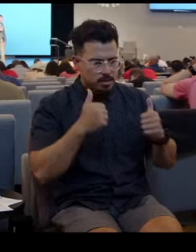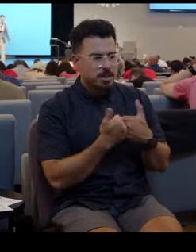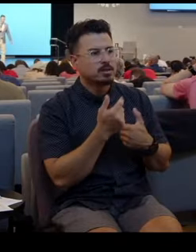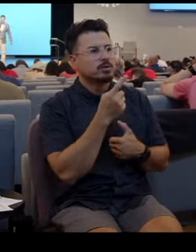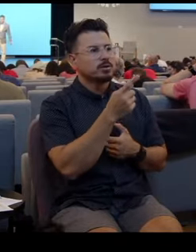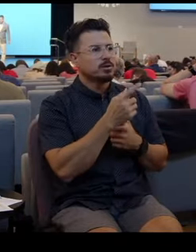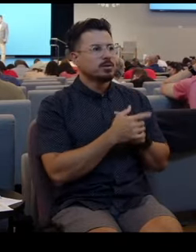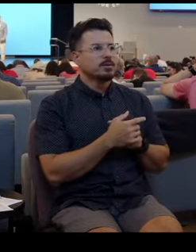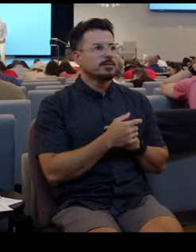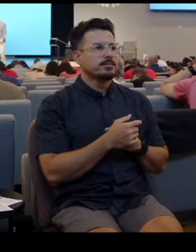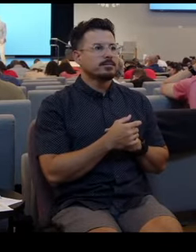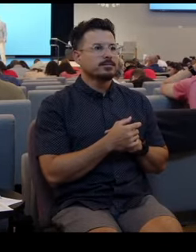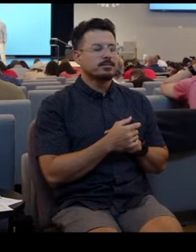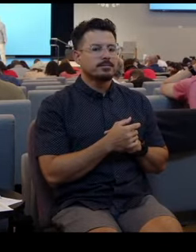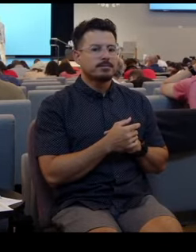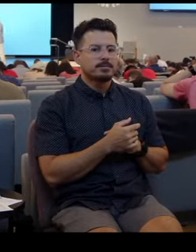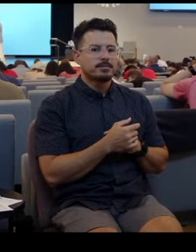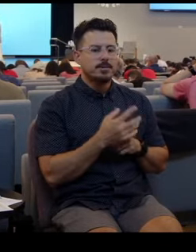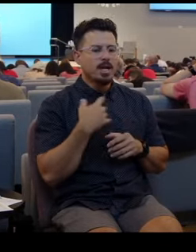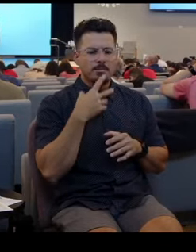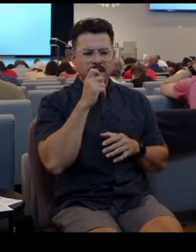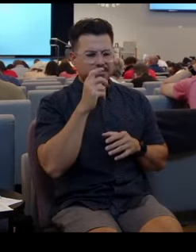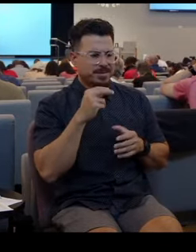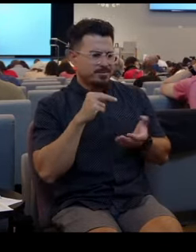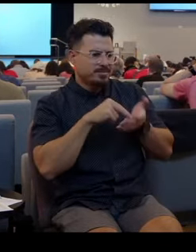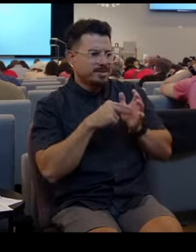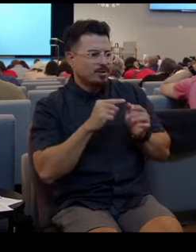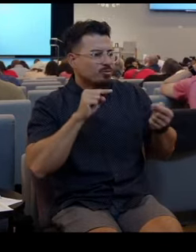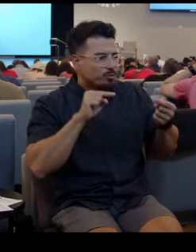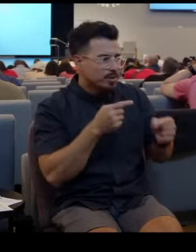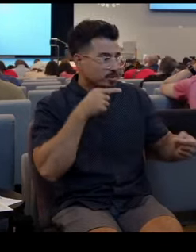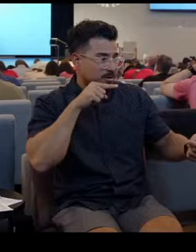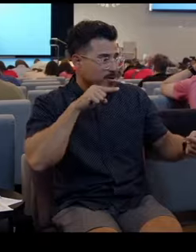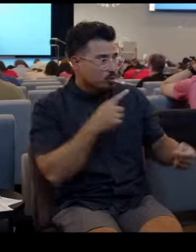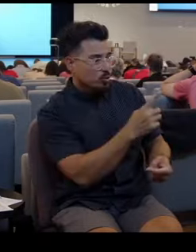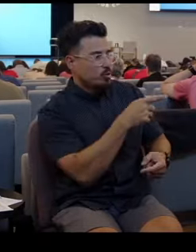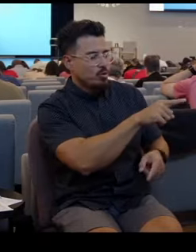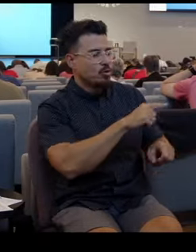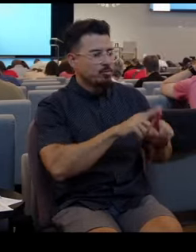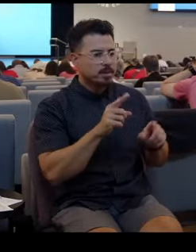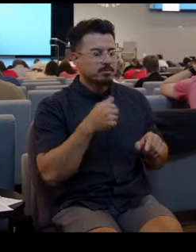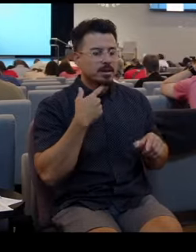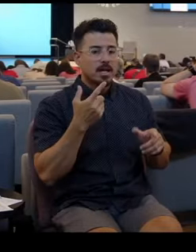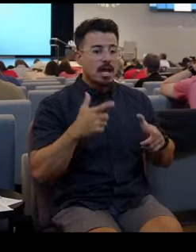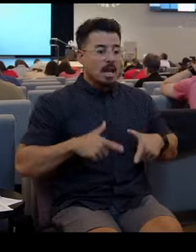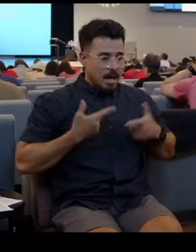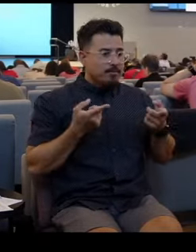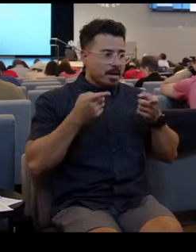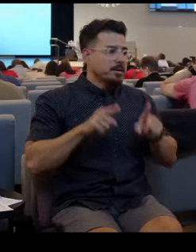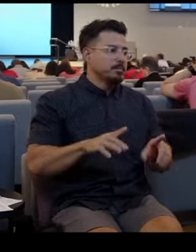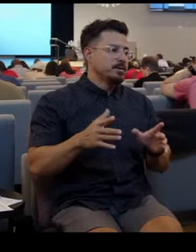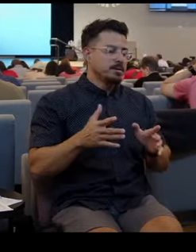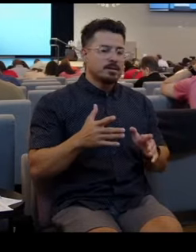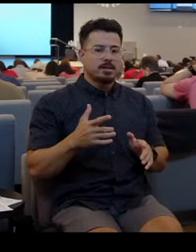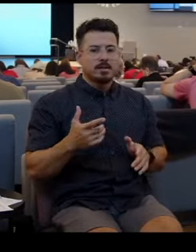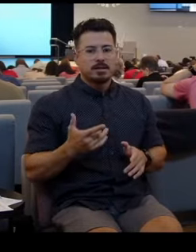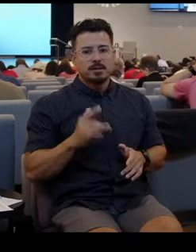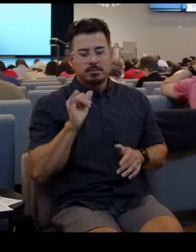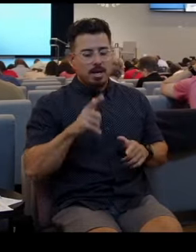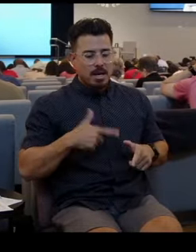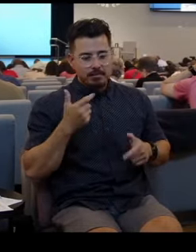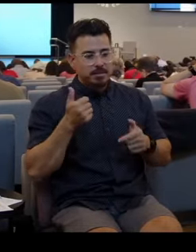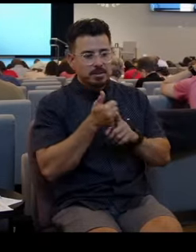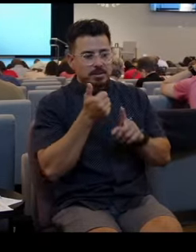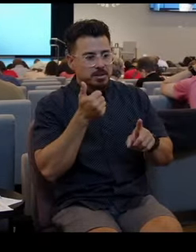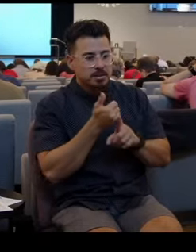You know, I'm not trying to be demeaning. I'm talking about satellites. I think this is, these things, like in life itself,